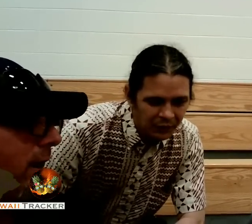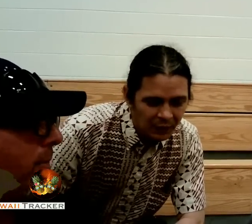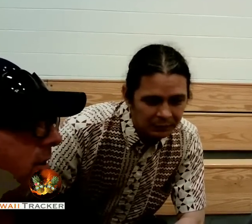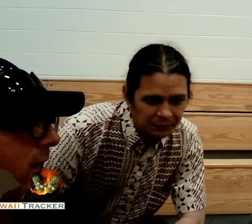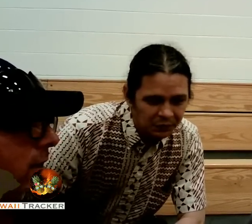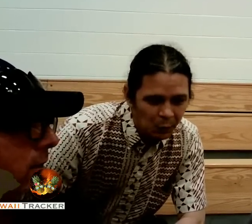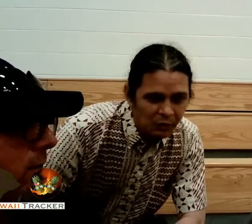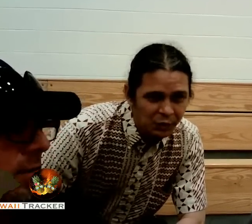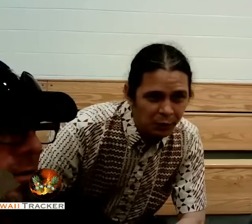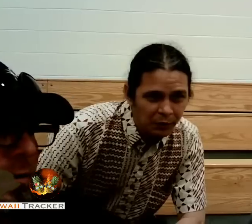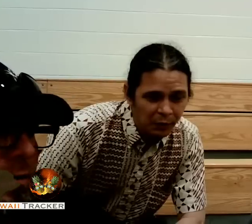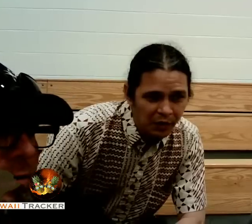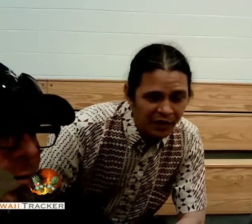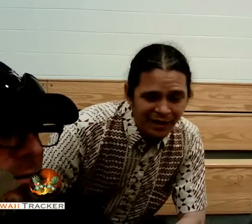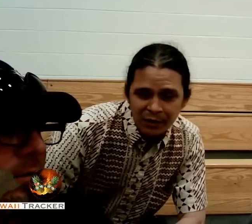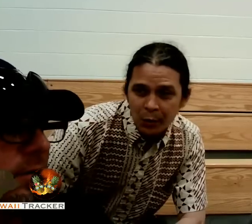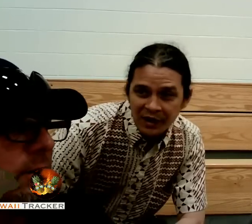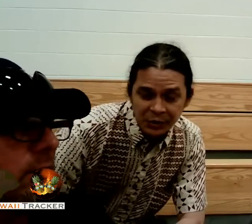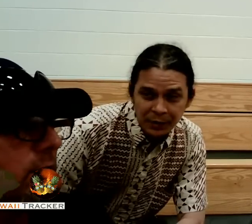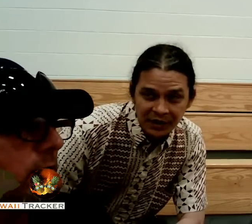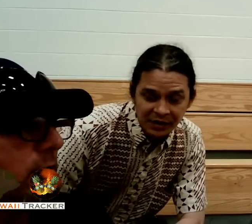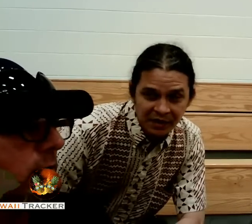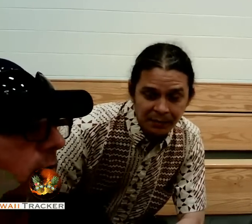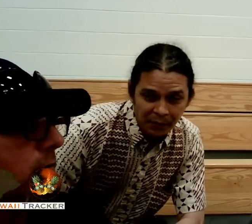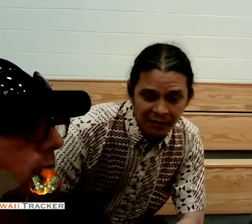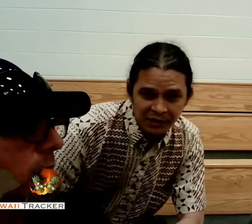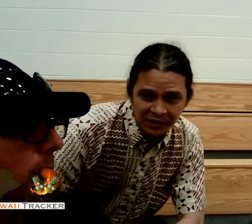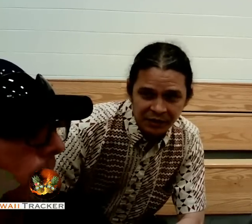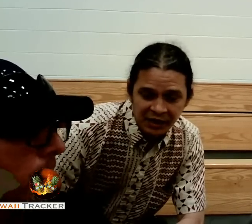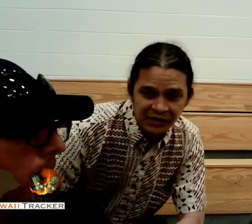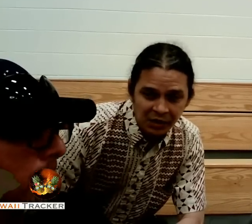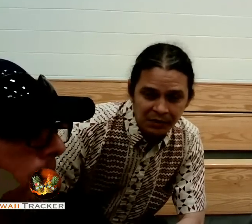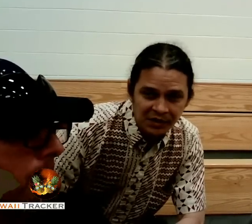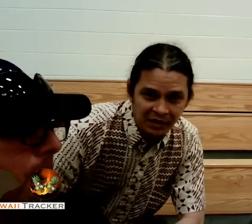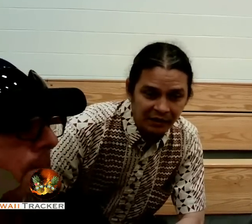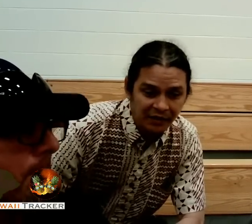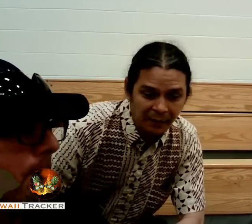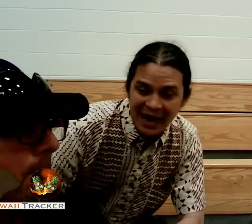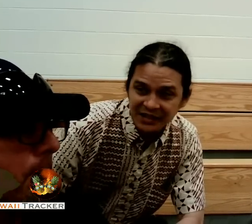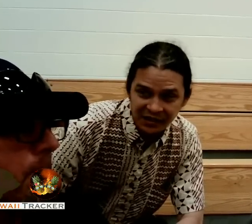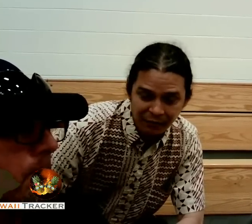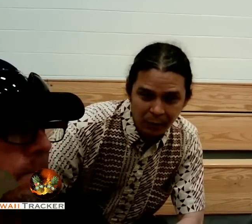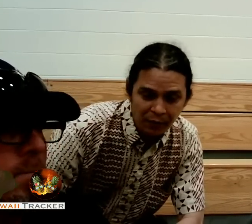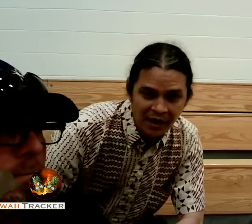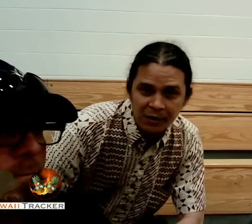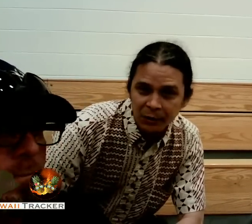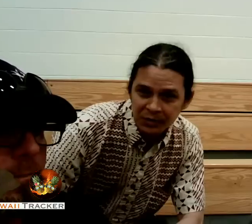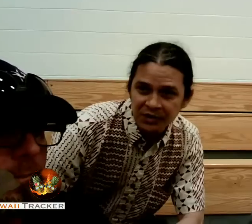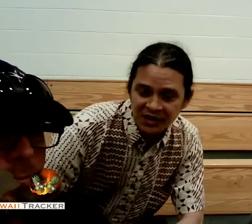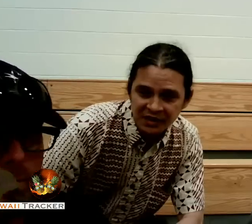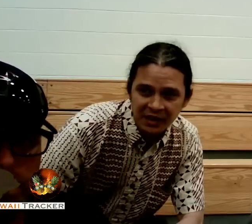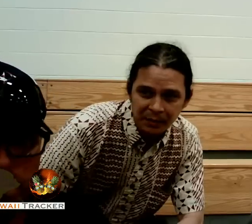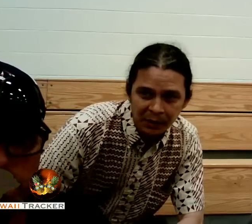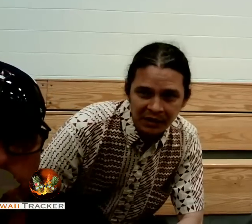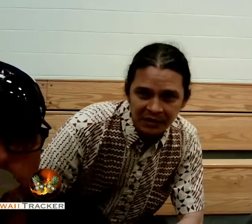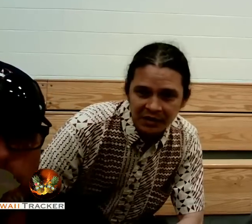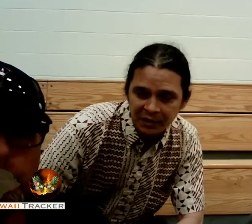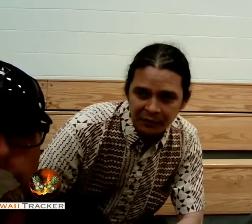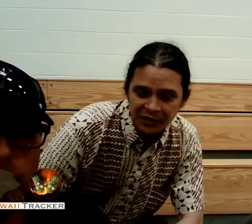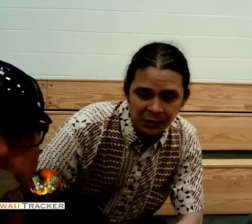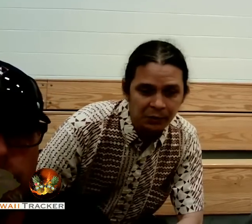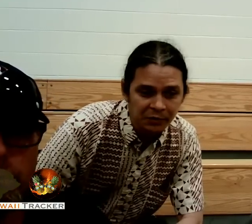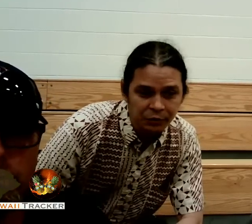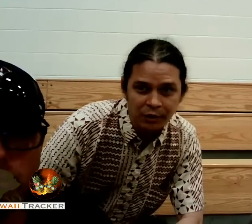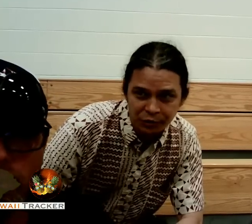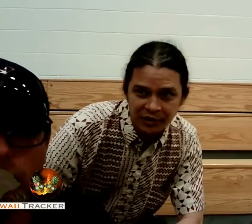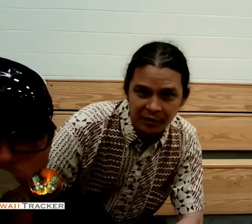right? Did I miss that? Well, so the thing that Hawaii is doing is building resilience hubs capacity everywhere. That includes designating buildings so